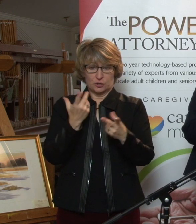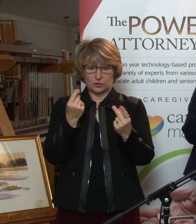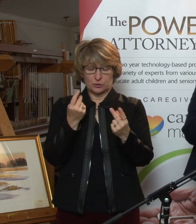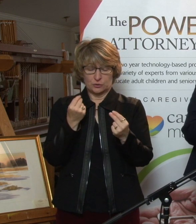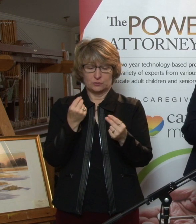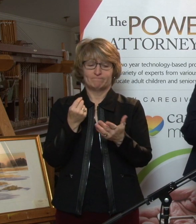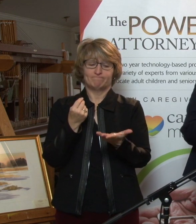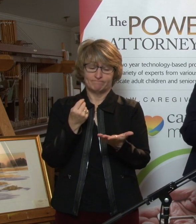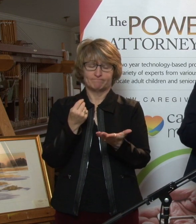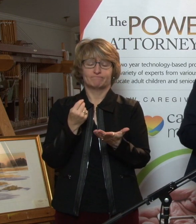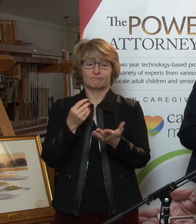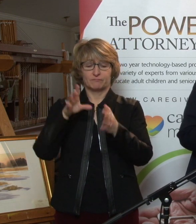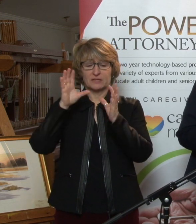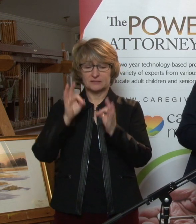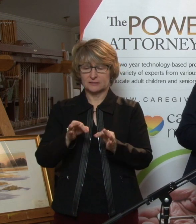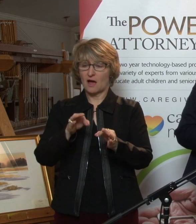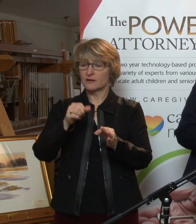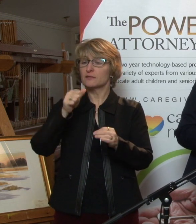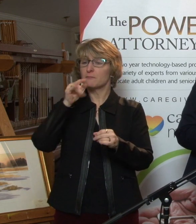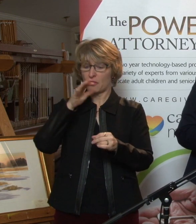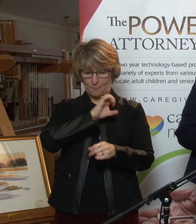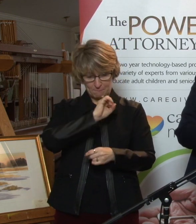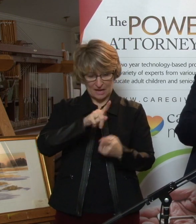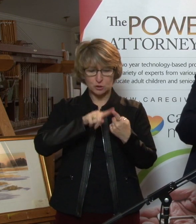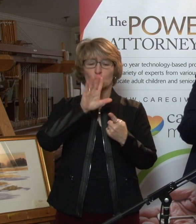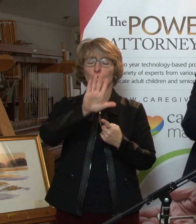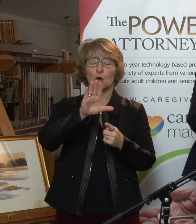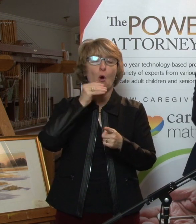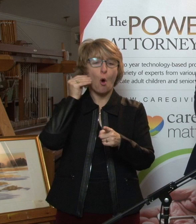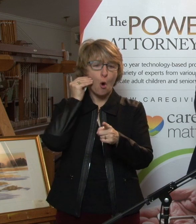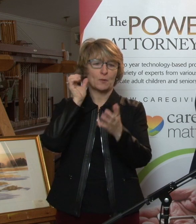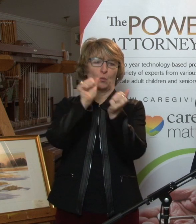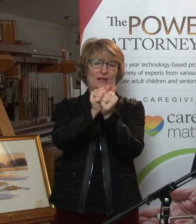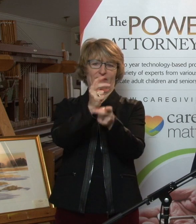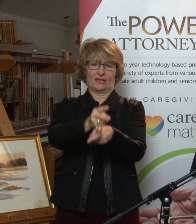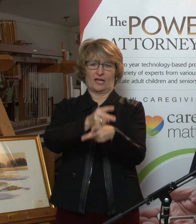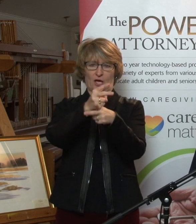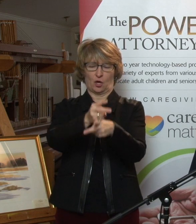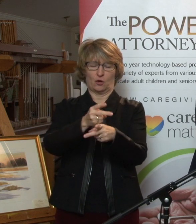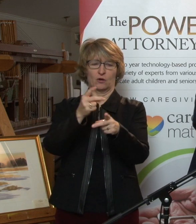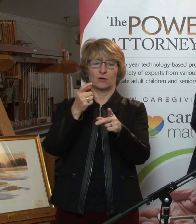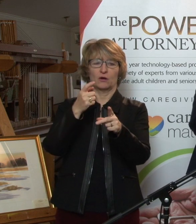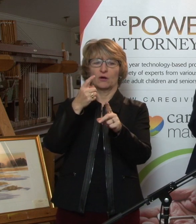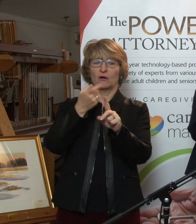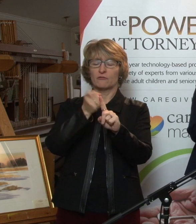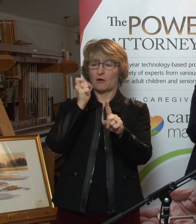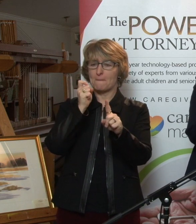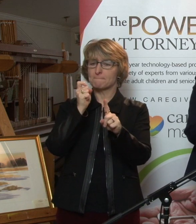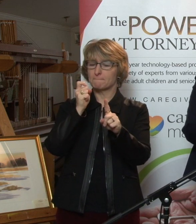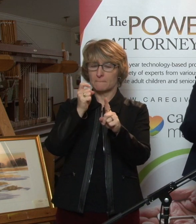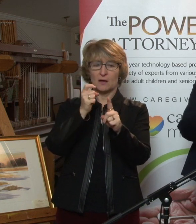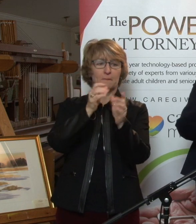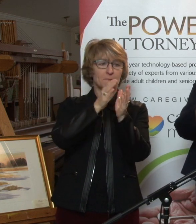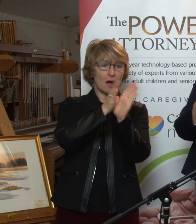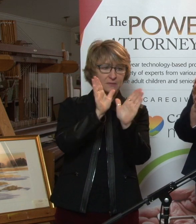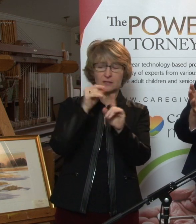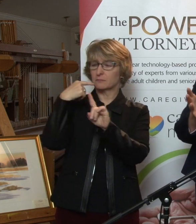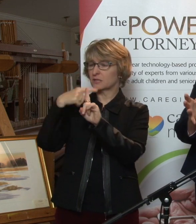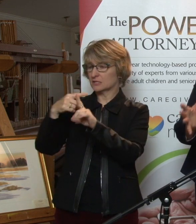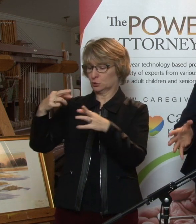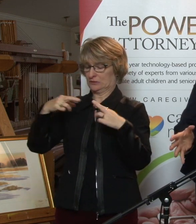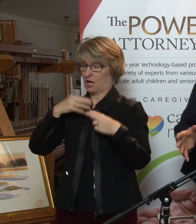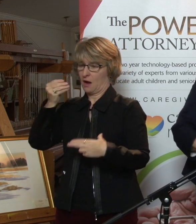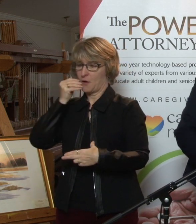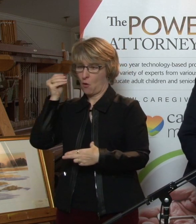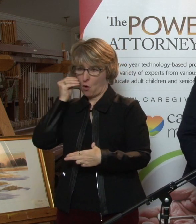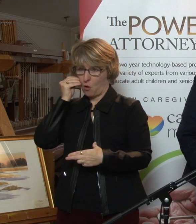coming back to her home with care. And the care was from public, it was from the retirement home, and it